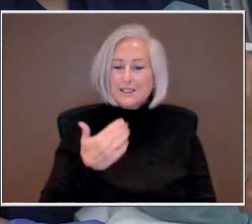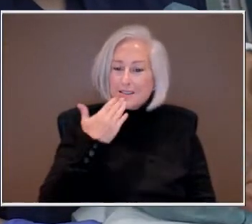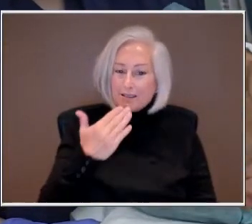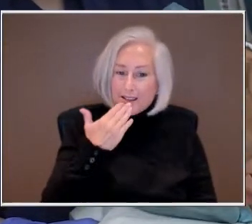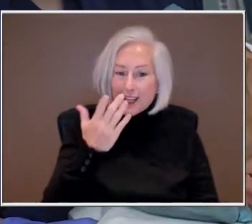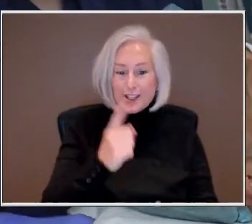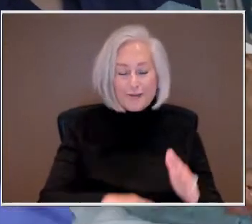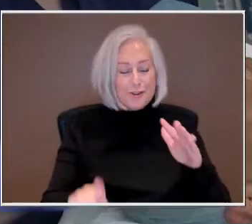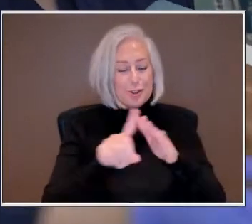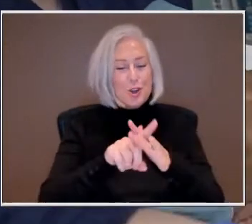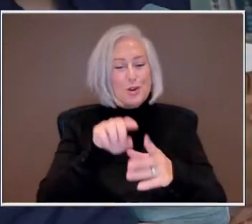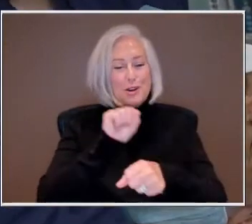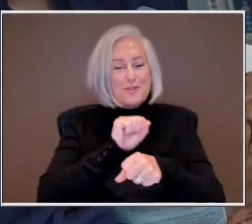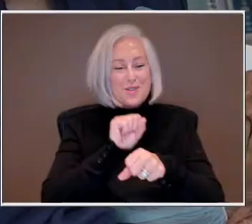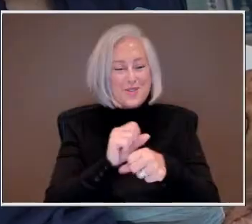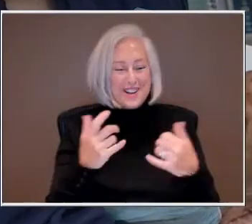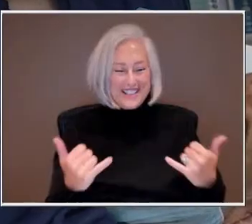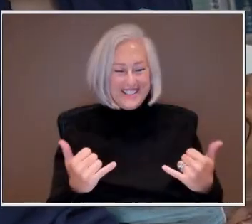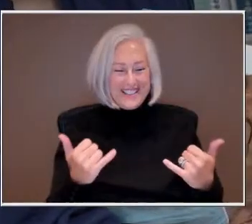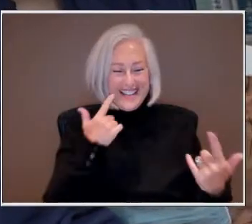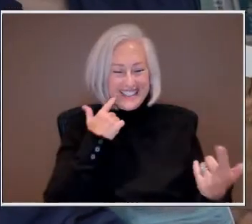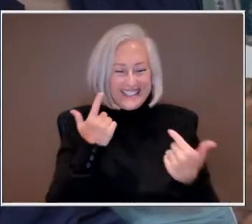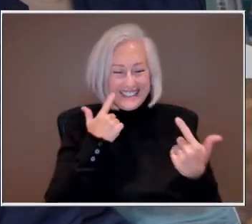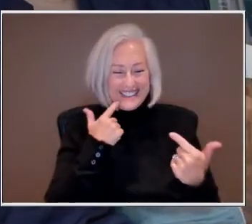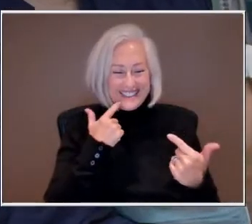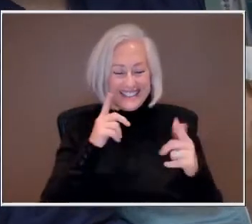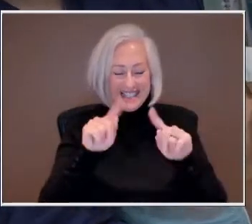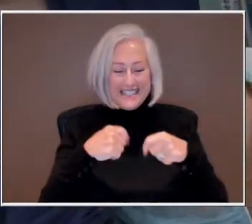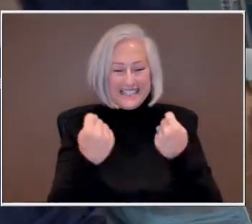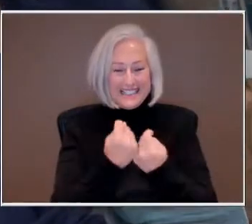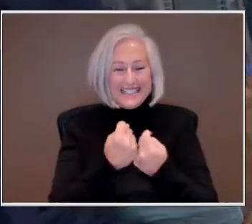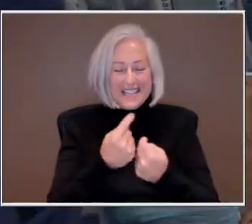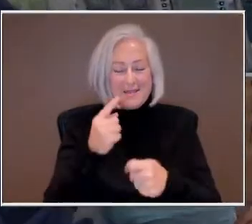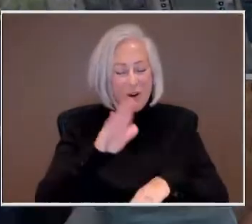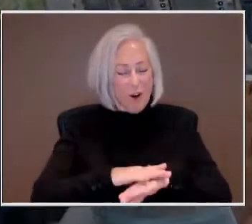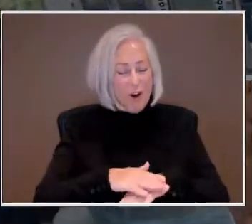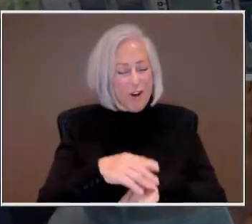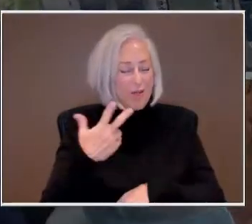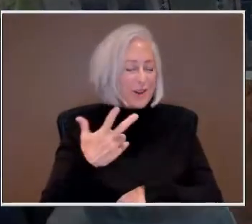today. Yeah. Team on 3. 1, 2, 3. Team.